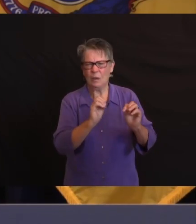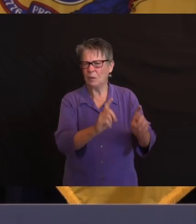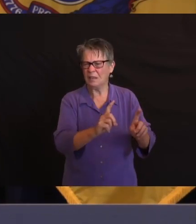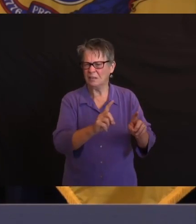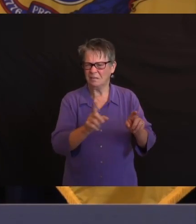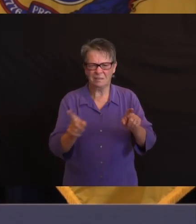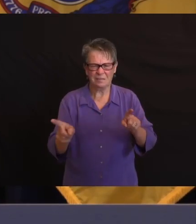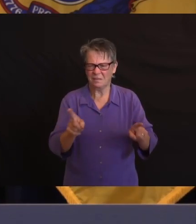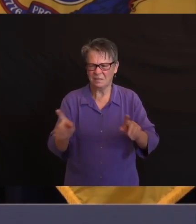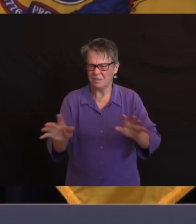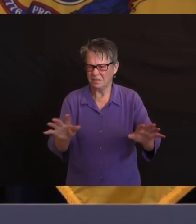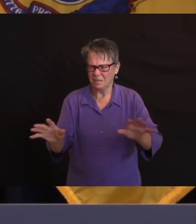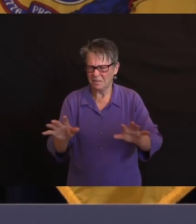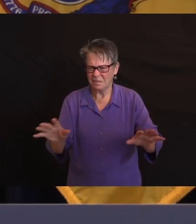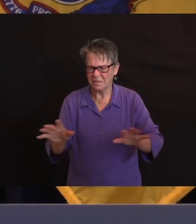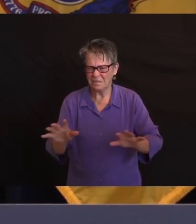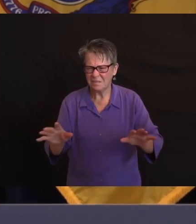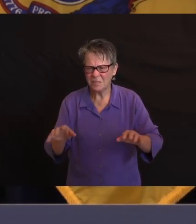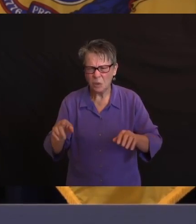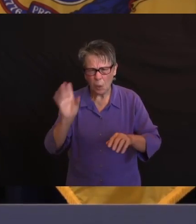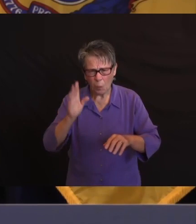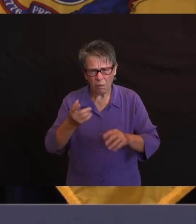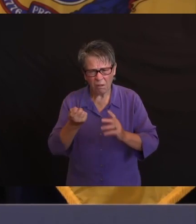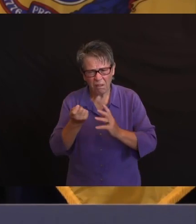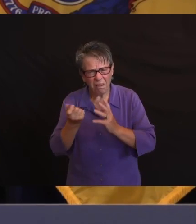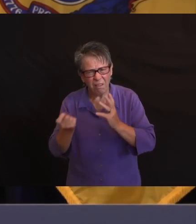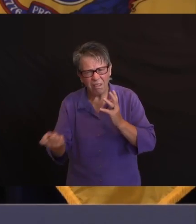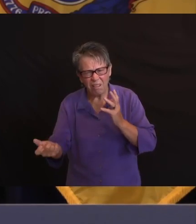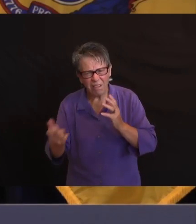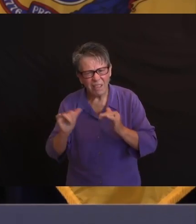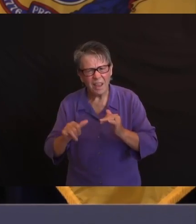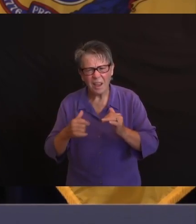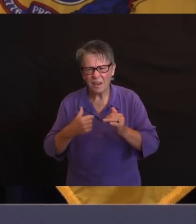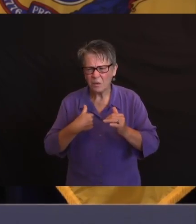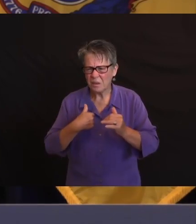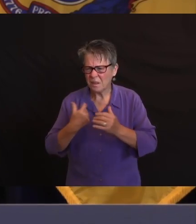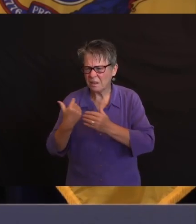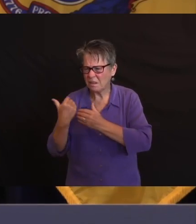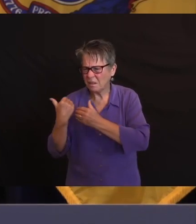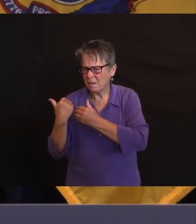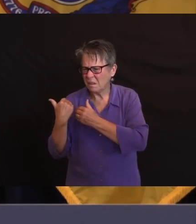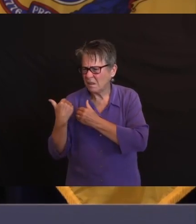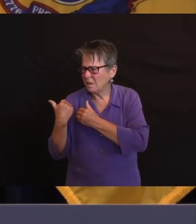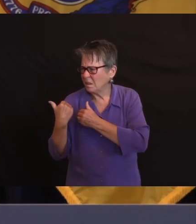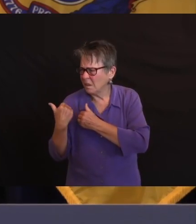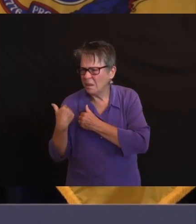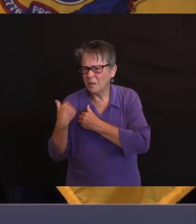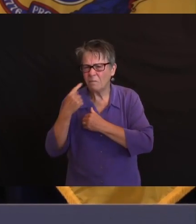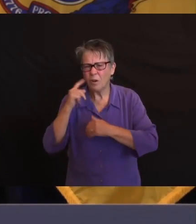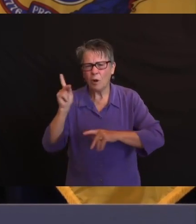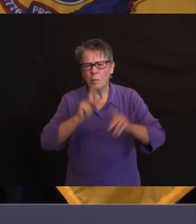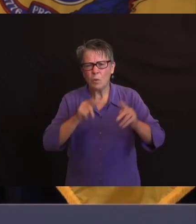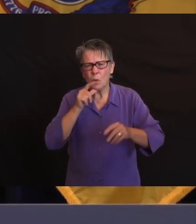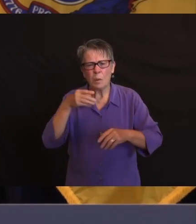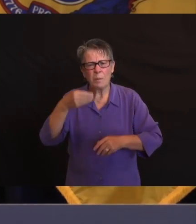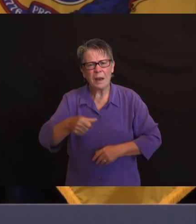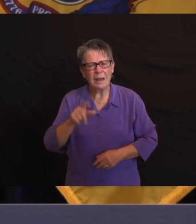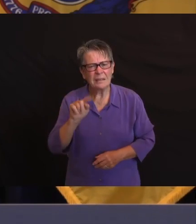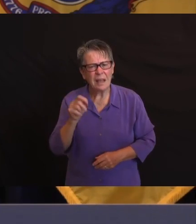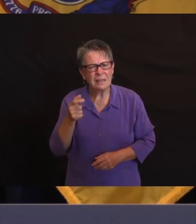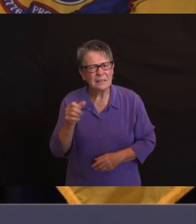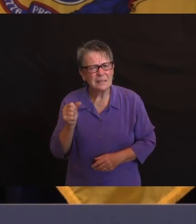should taxpayers be on the hook? Well, there's a good reason for most of them, but I'll get to that in a minute. So the general